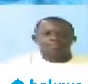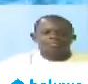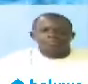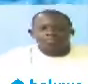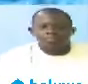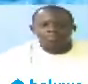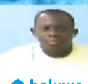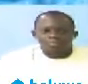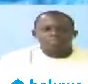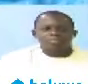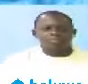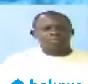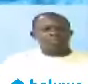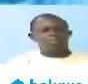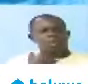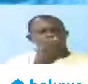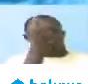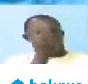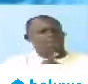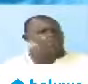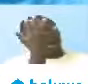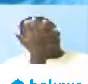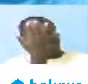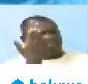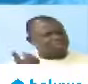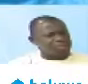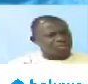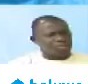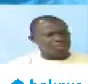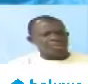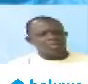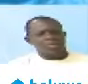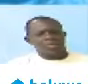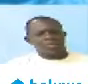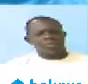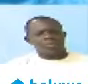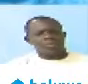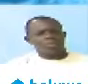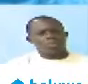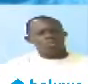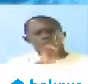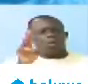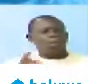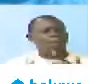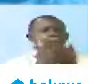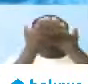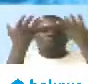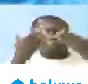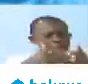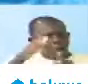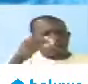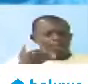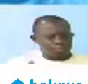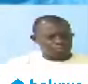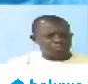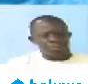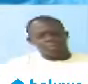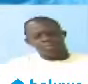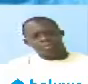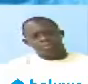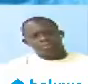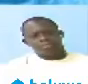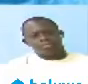Were you only five? What drum roll drum number? No, we were more than that. Kamu mungkin